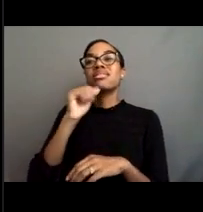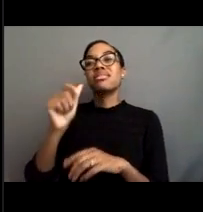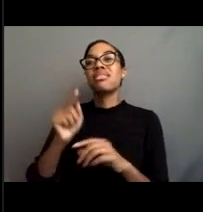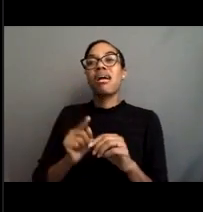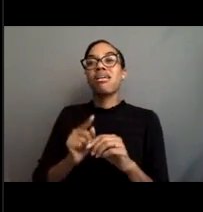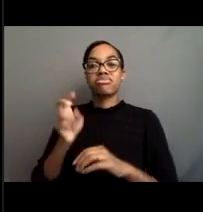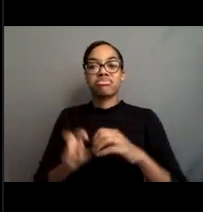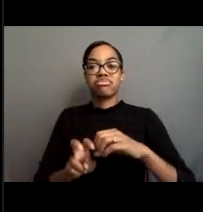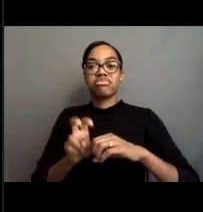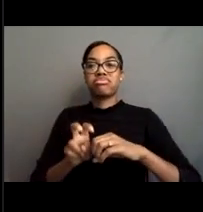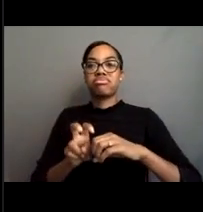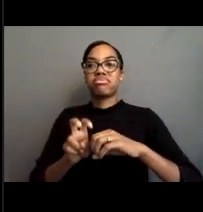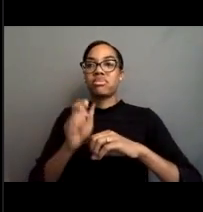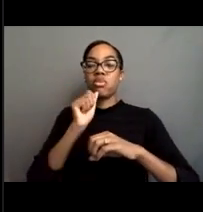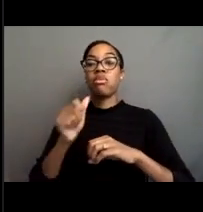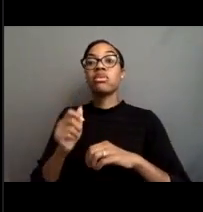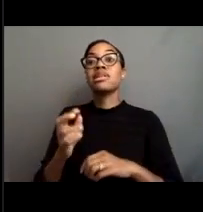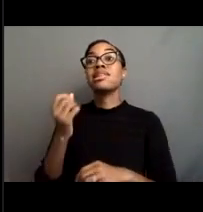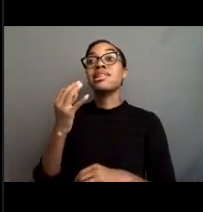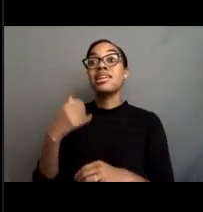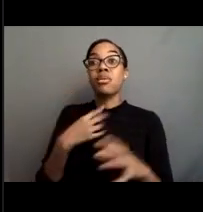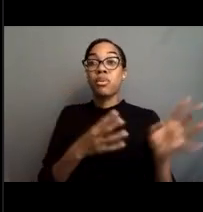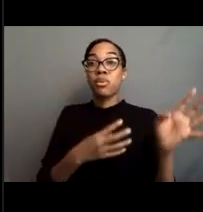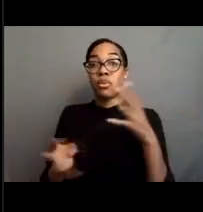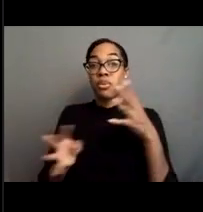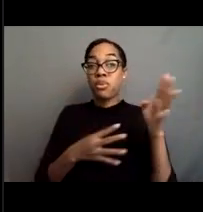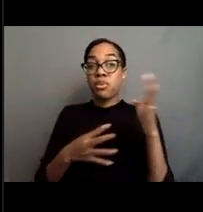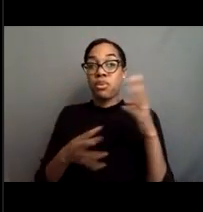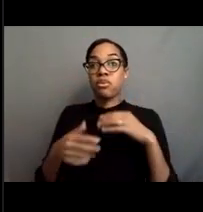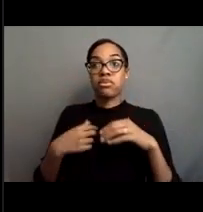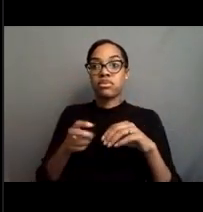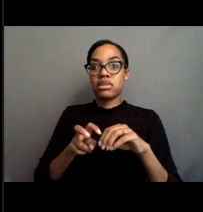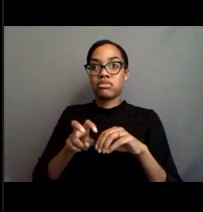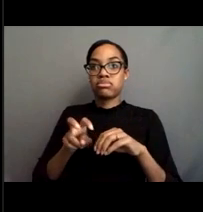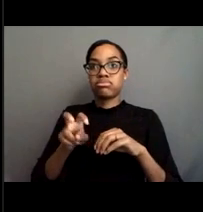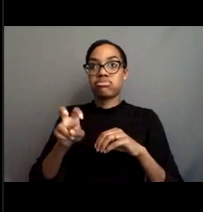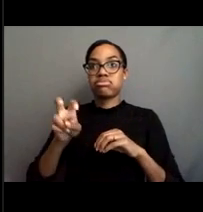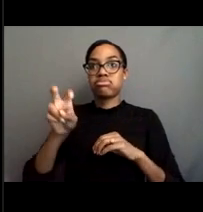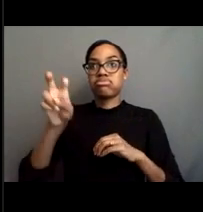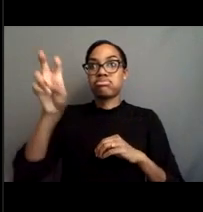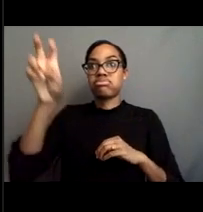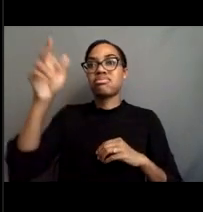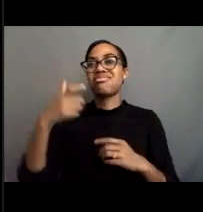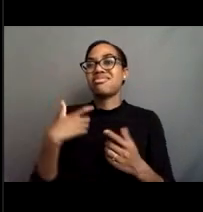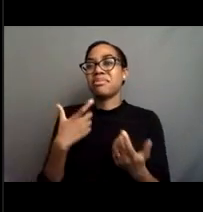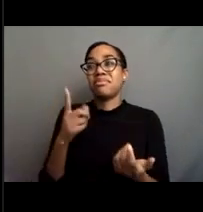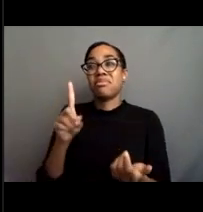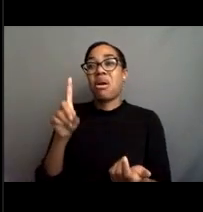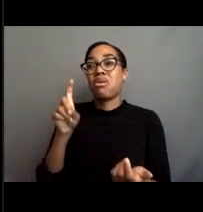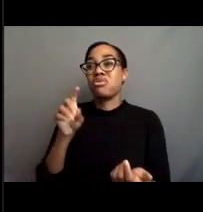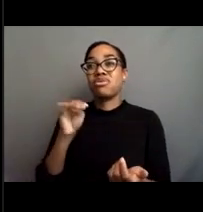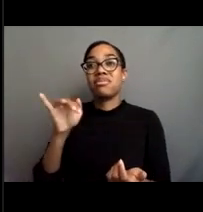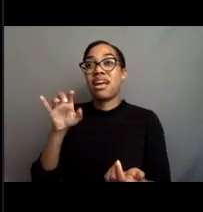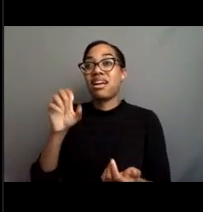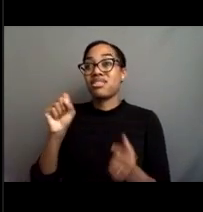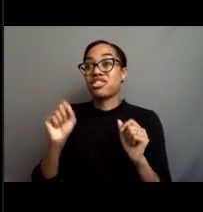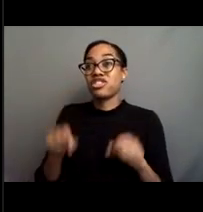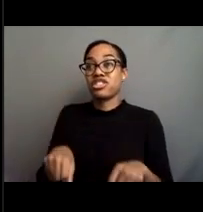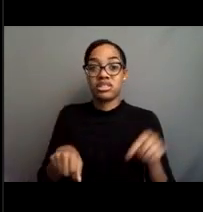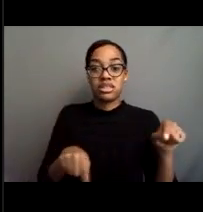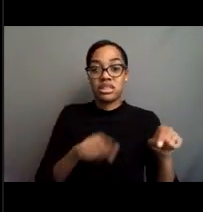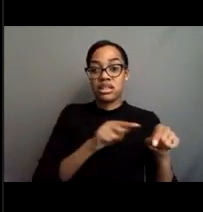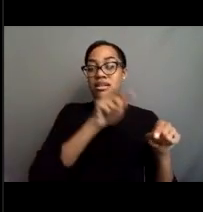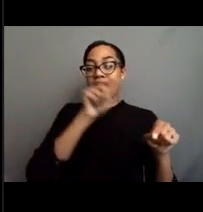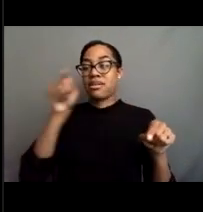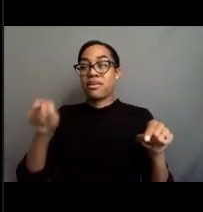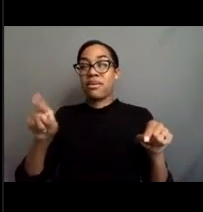in the atmosphere above our heads, it could travel over 100 miles. So I could launch it from here and it could land over 100 miles away by